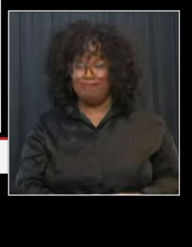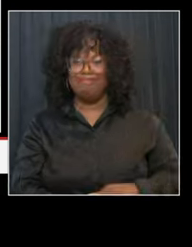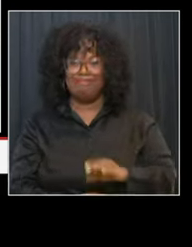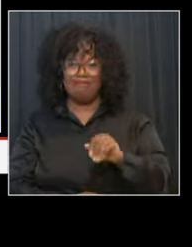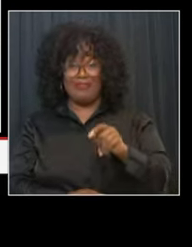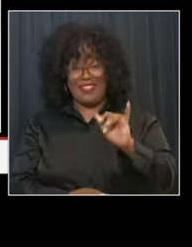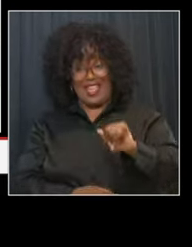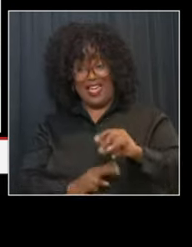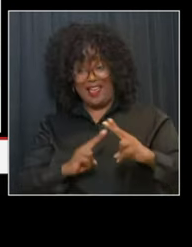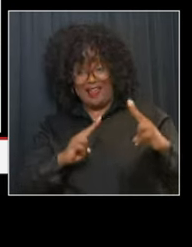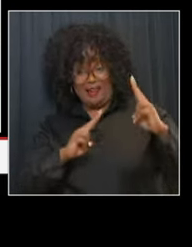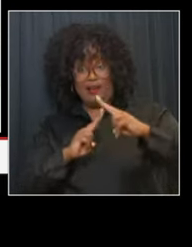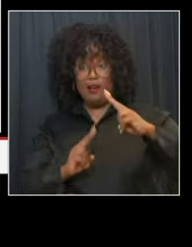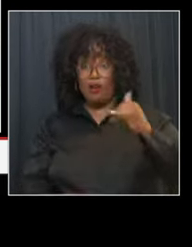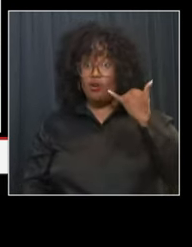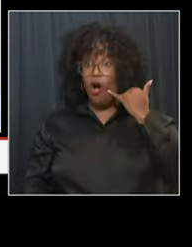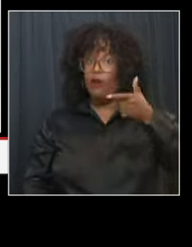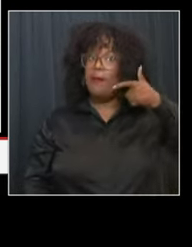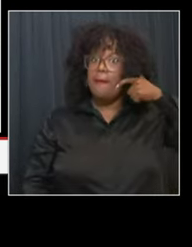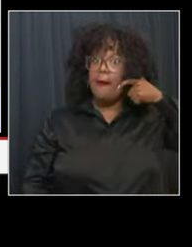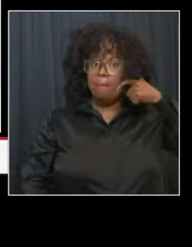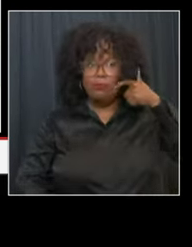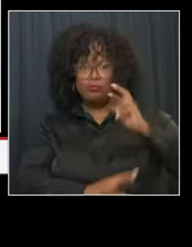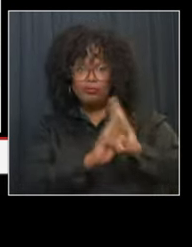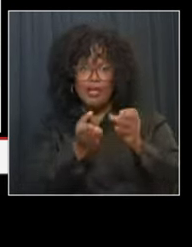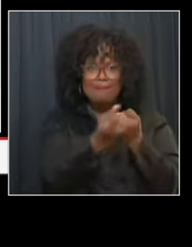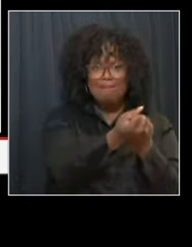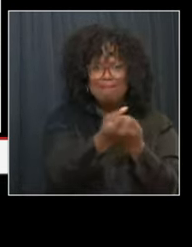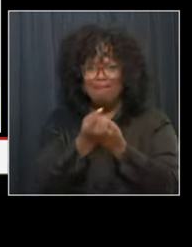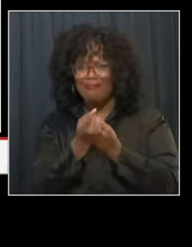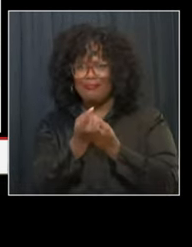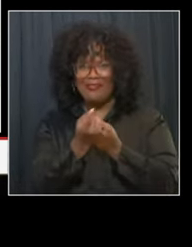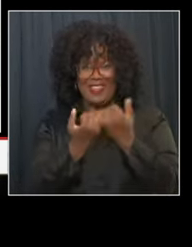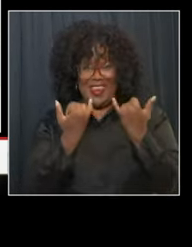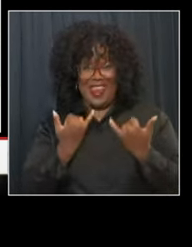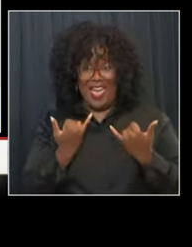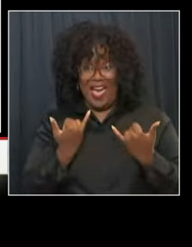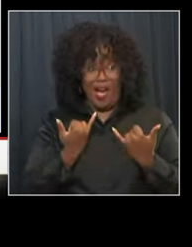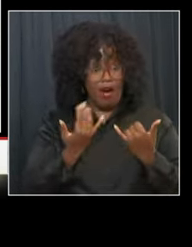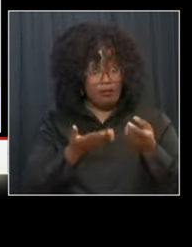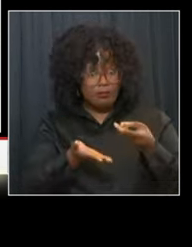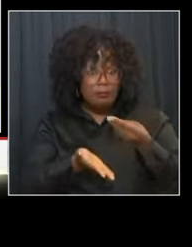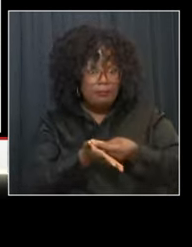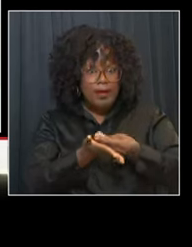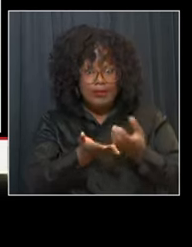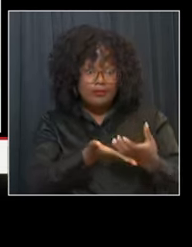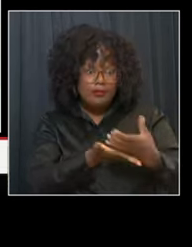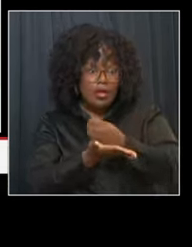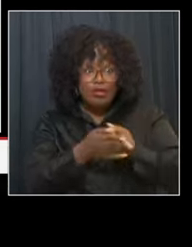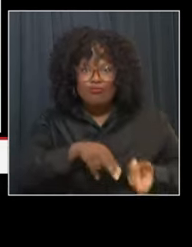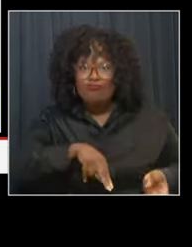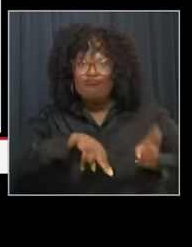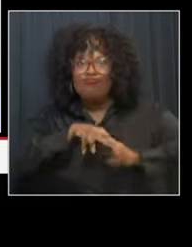taker and dispatcher and pay. So we have long time beaming behind